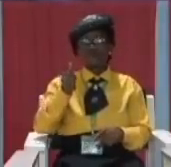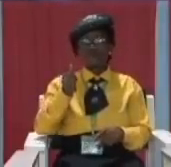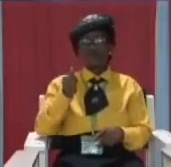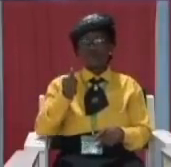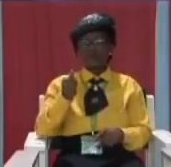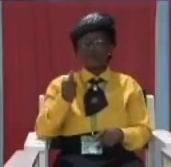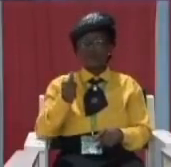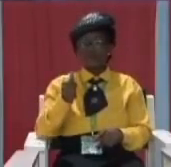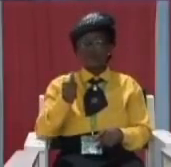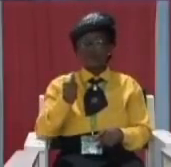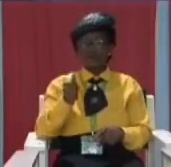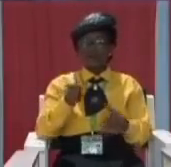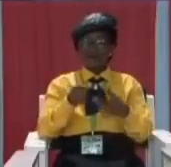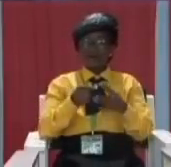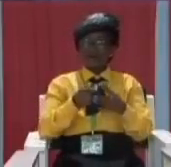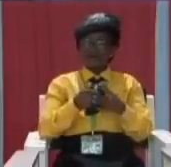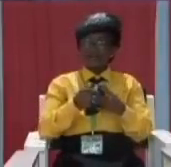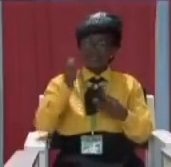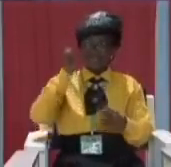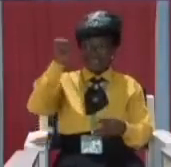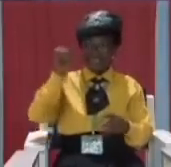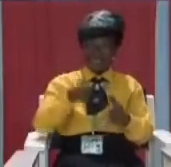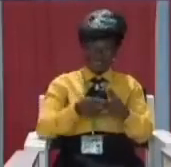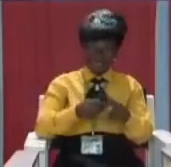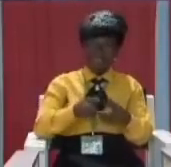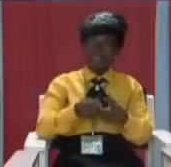began to preach my sermon.